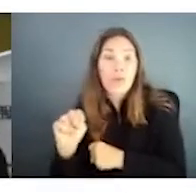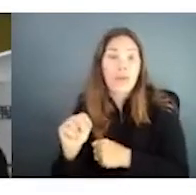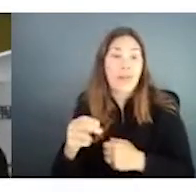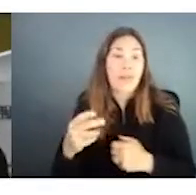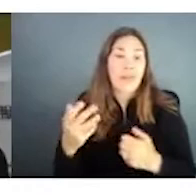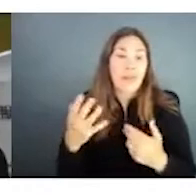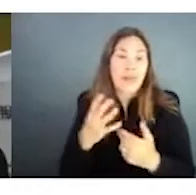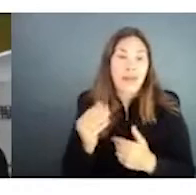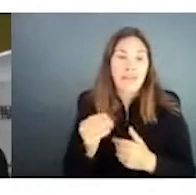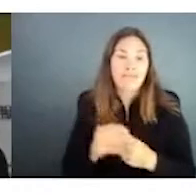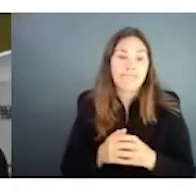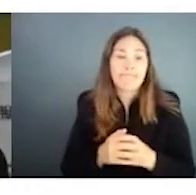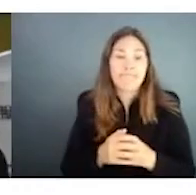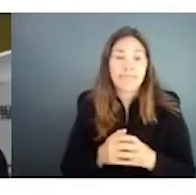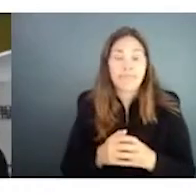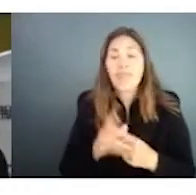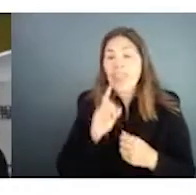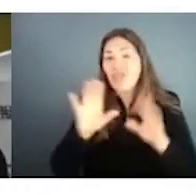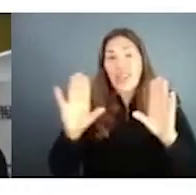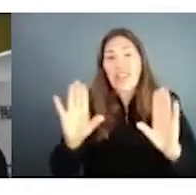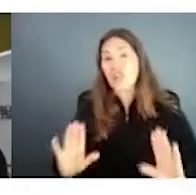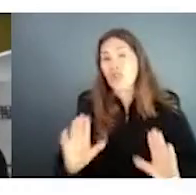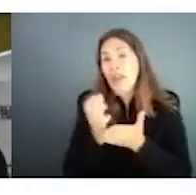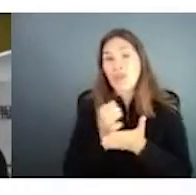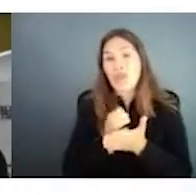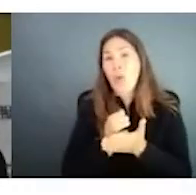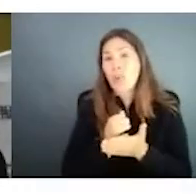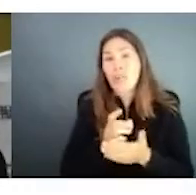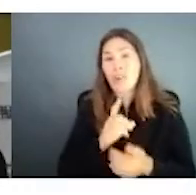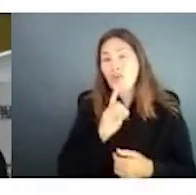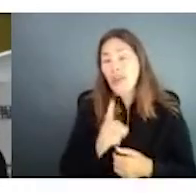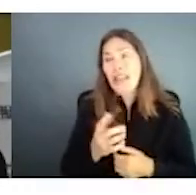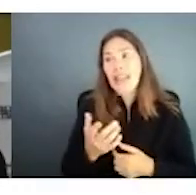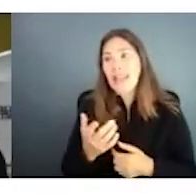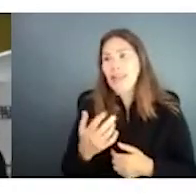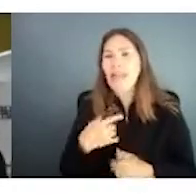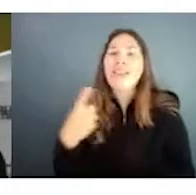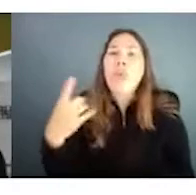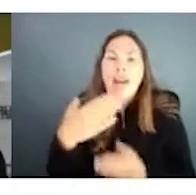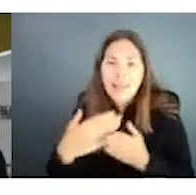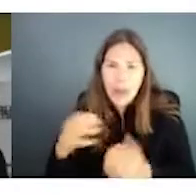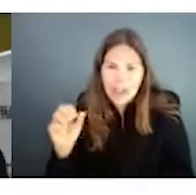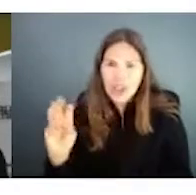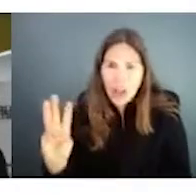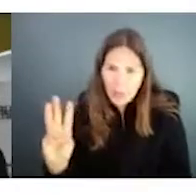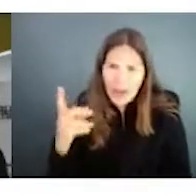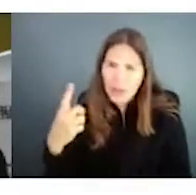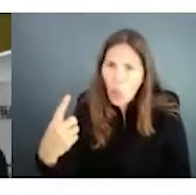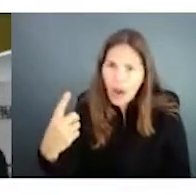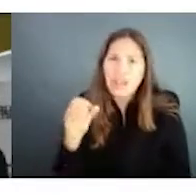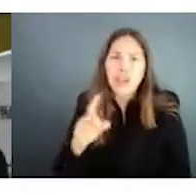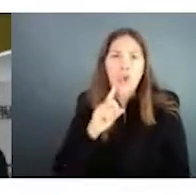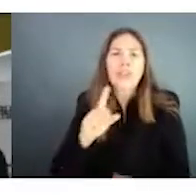And it's just a great course. There really is enough time because it's one piece of software. You just got to keep